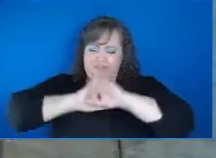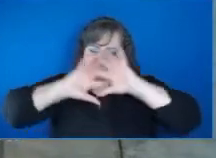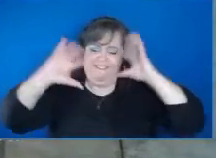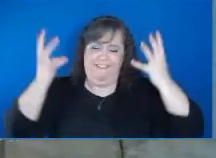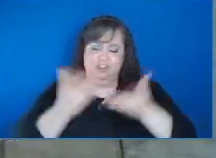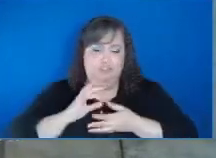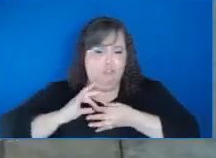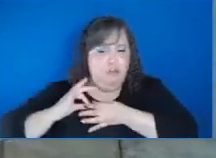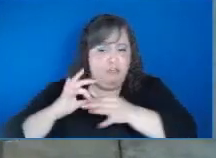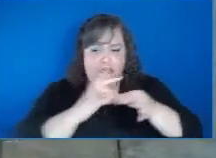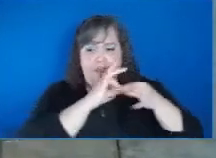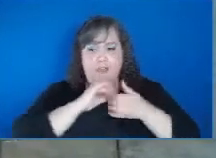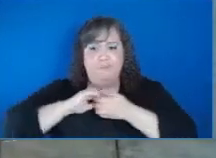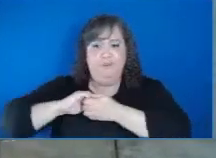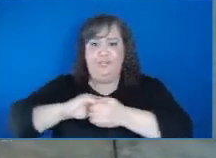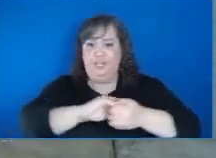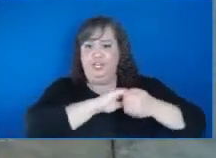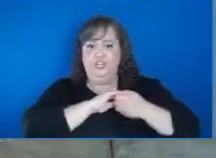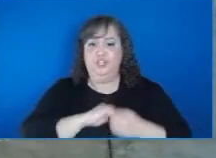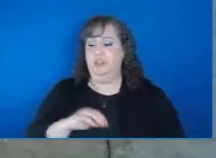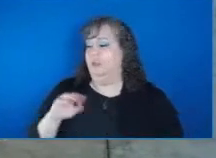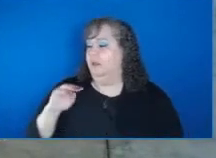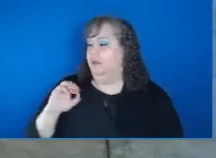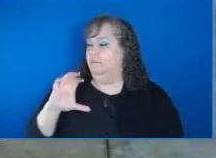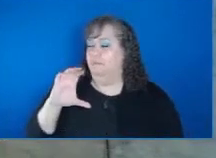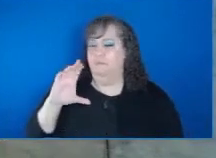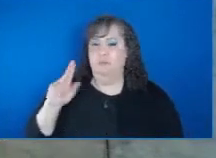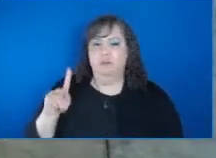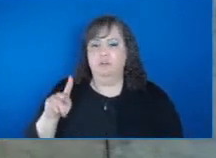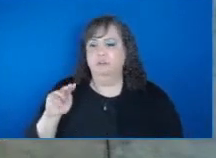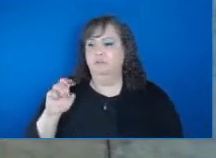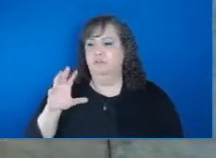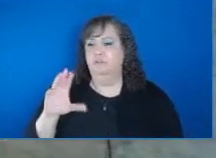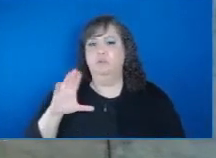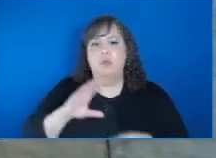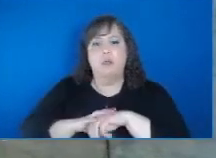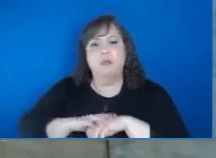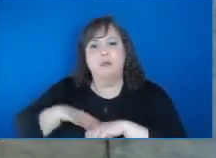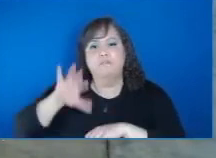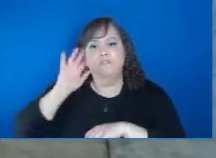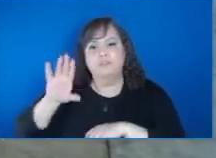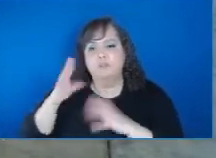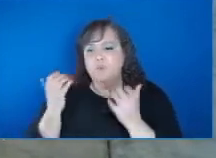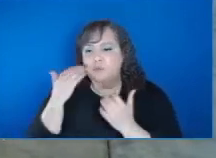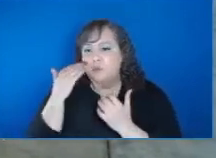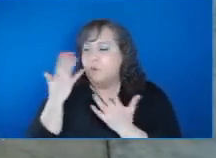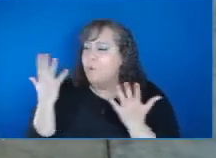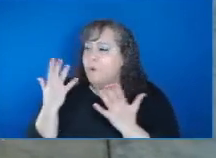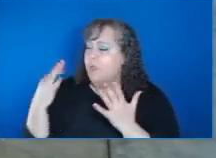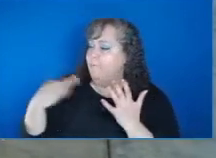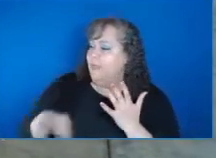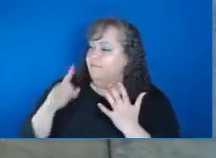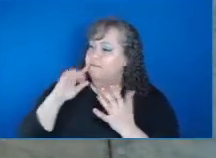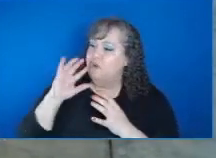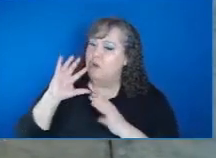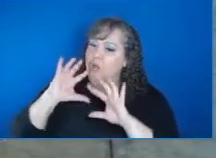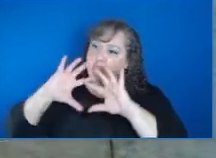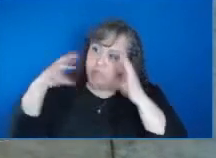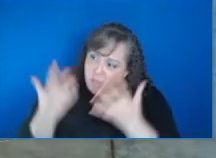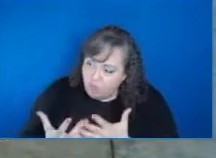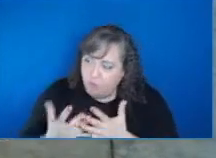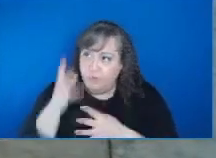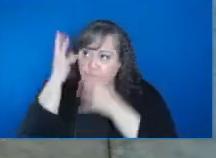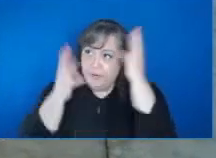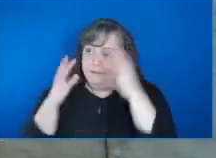that, Mark New on Facebook wants to know, what are the benefits of global creativity and global cooperation in such an important